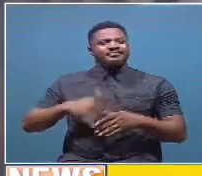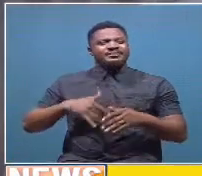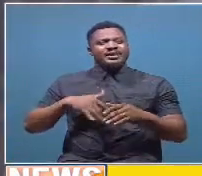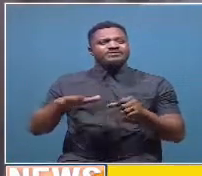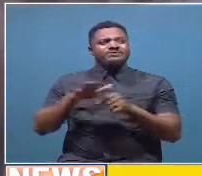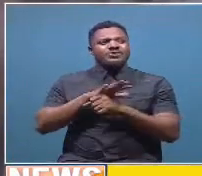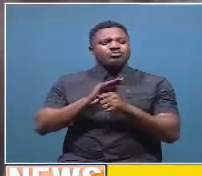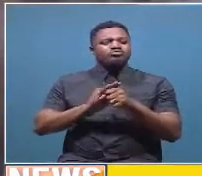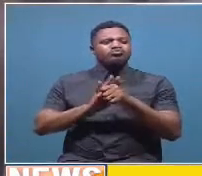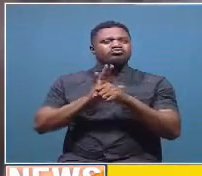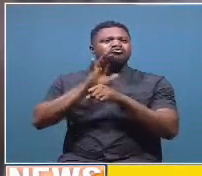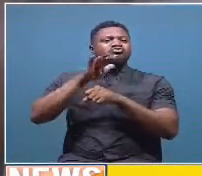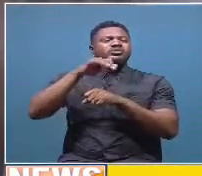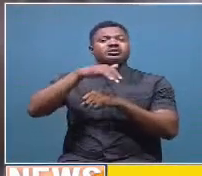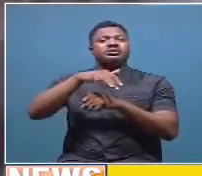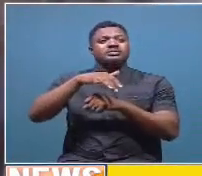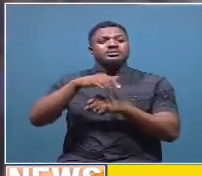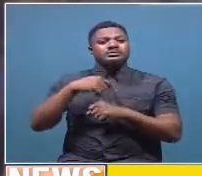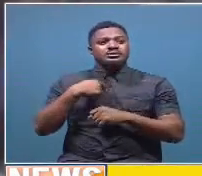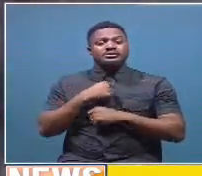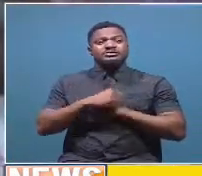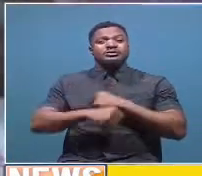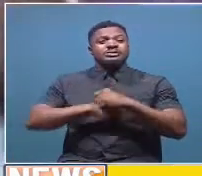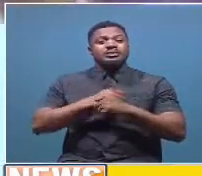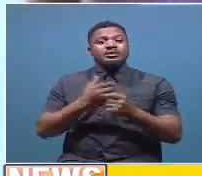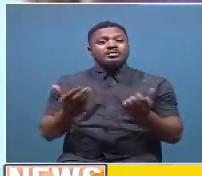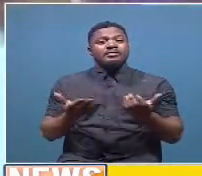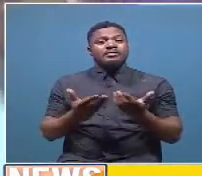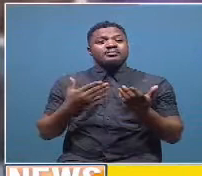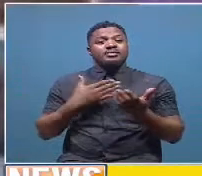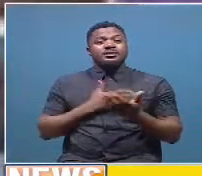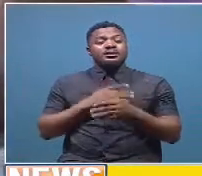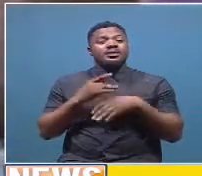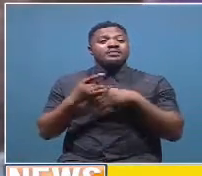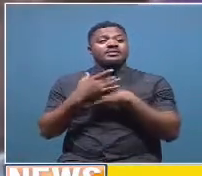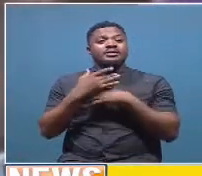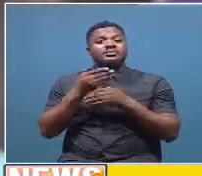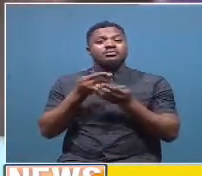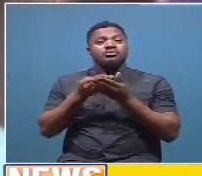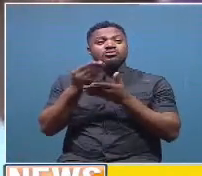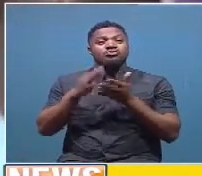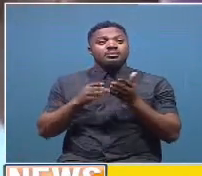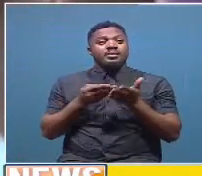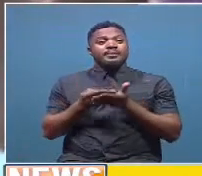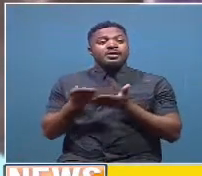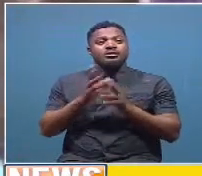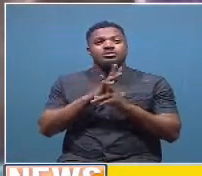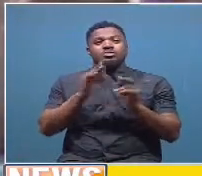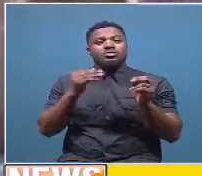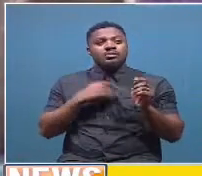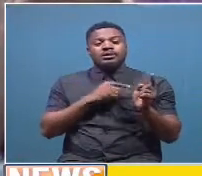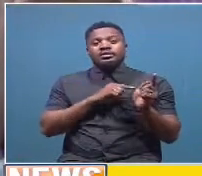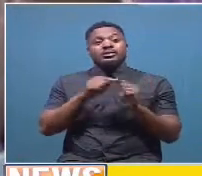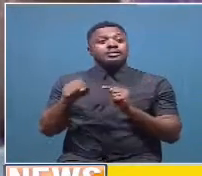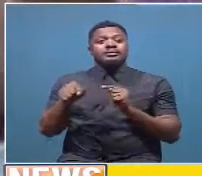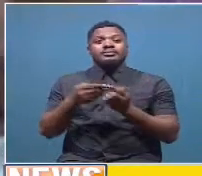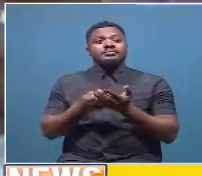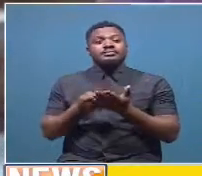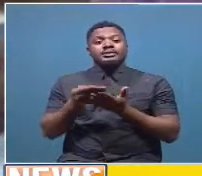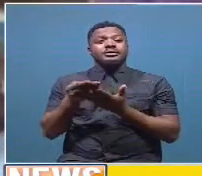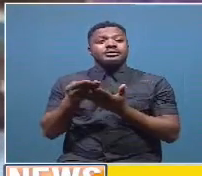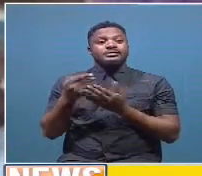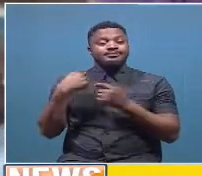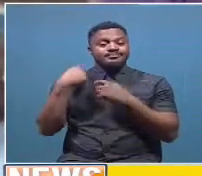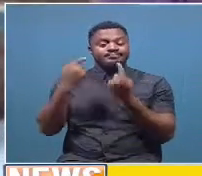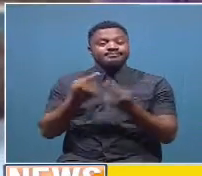So we are really suffering over here. Pacha 30 and tell my customers no muta dem obia ma.